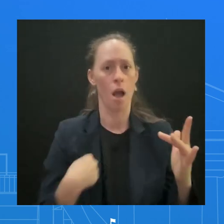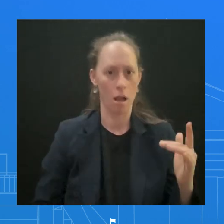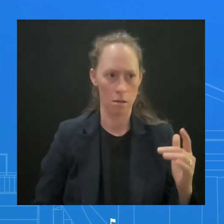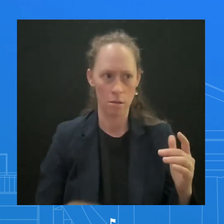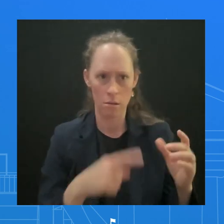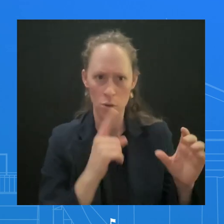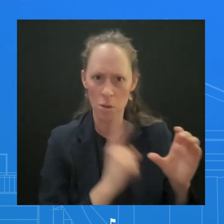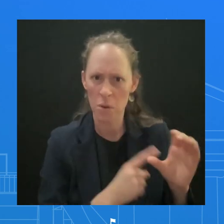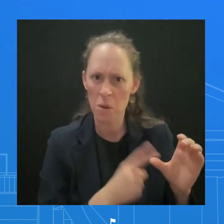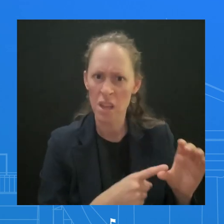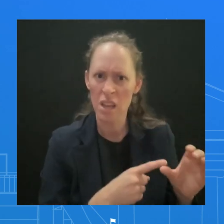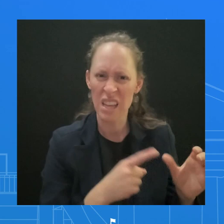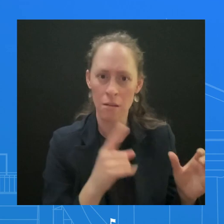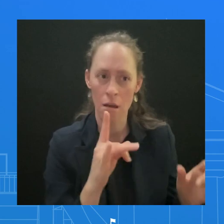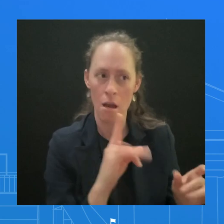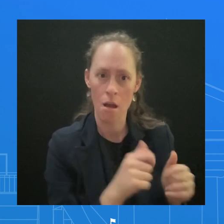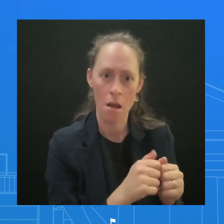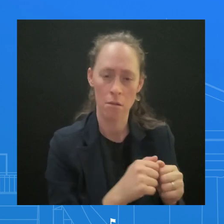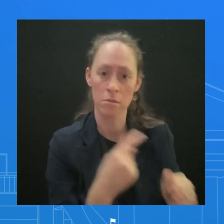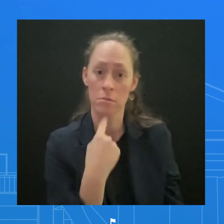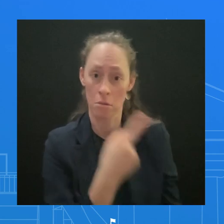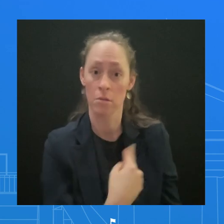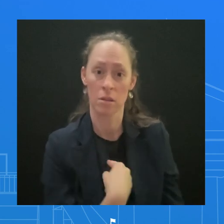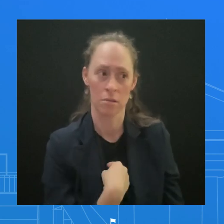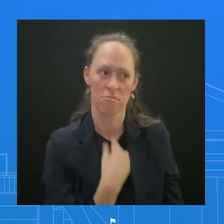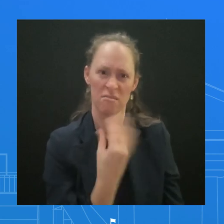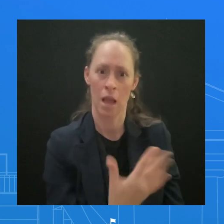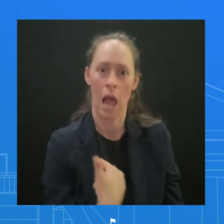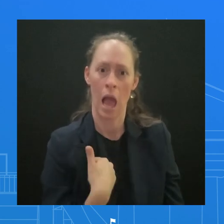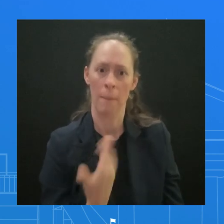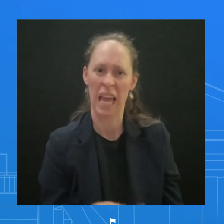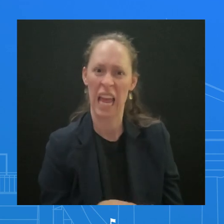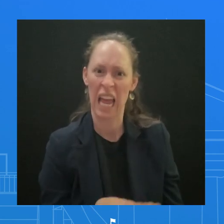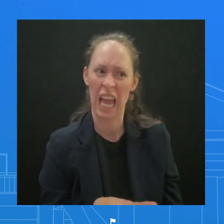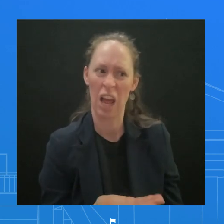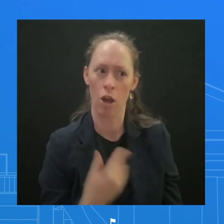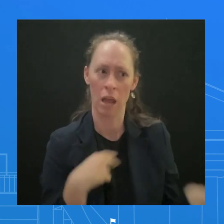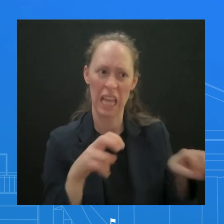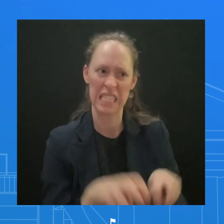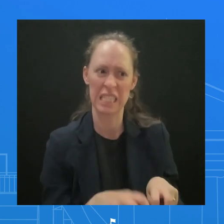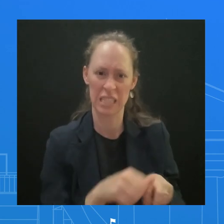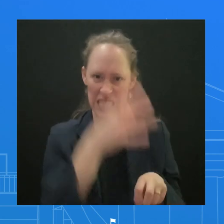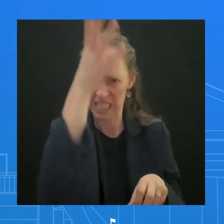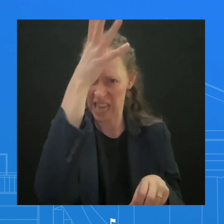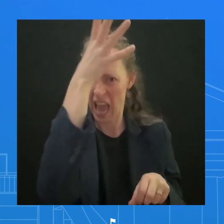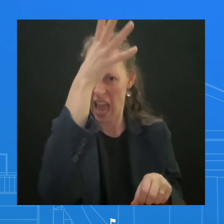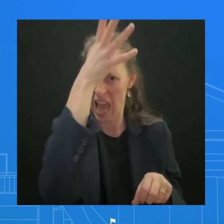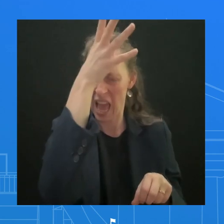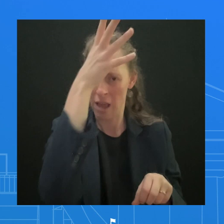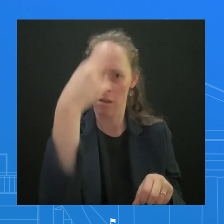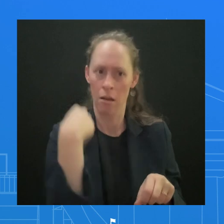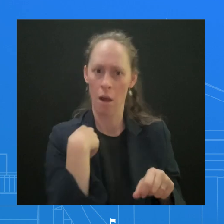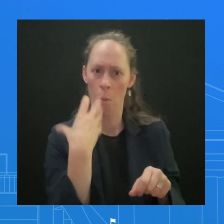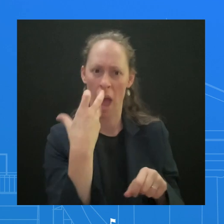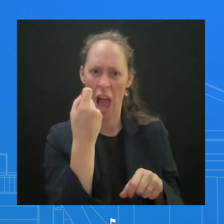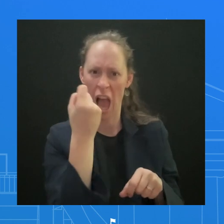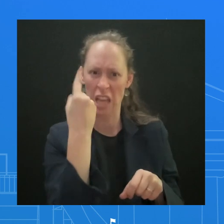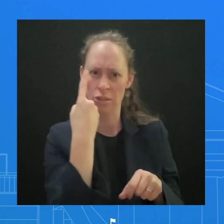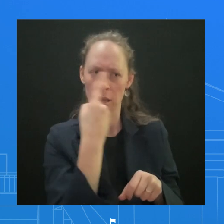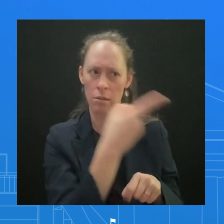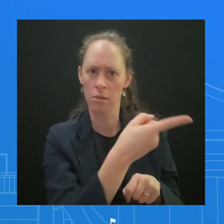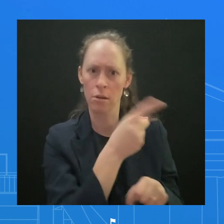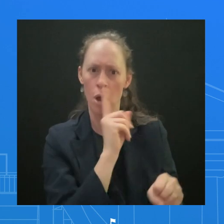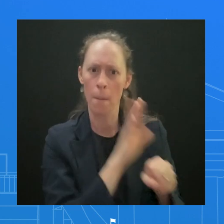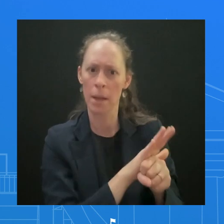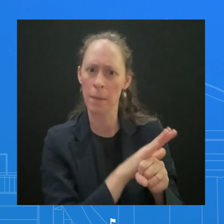"I am sitting here with my father, and we would like to understand why the commitment made has not been fulfilled. Tell the director that I would like to resolve